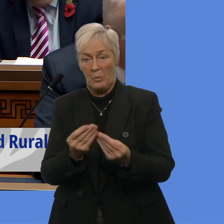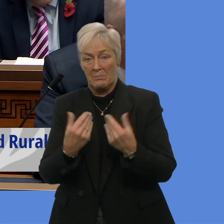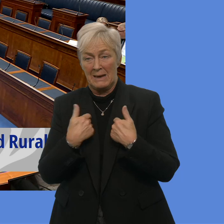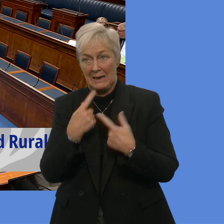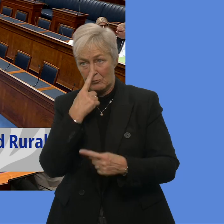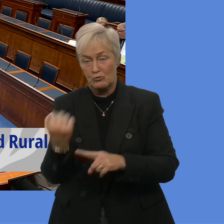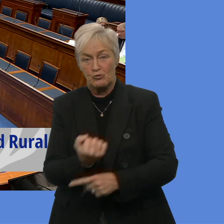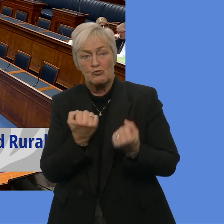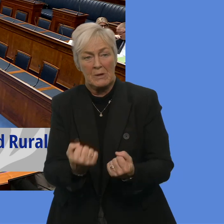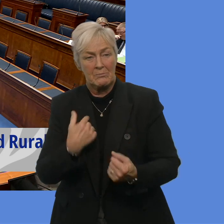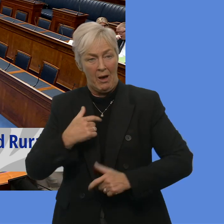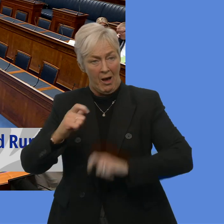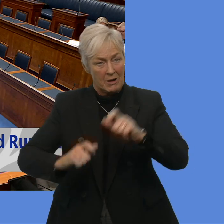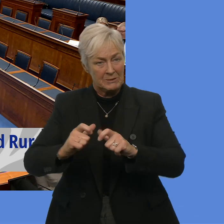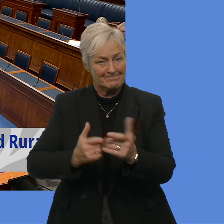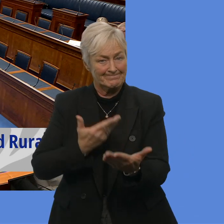argument.